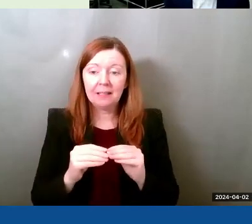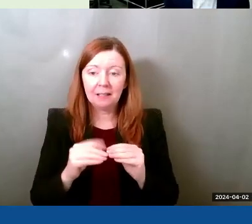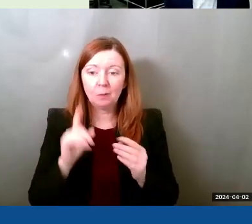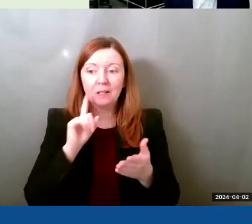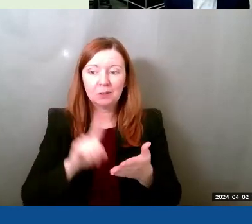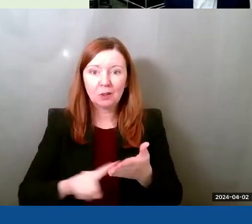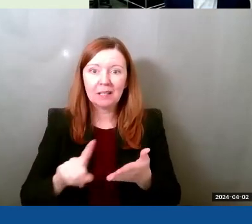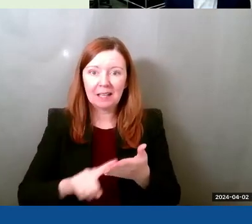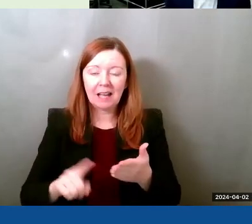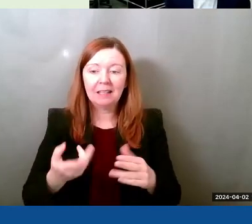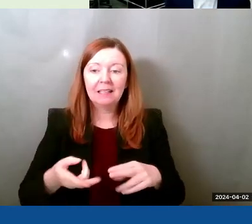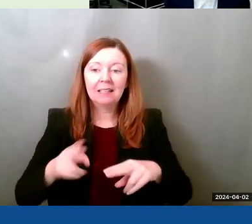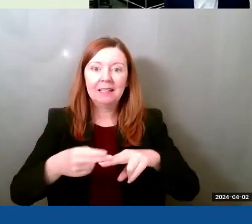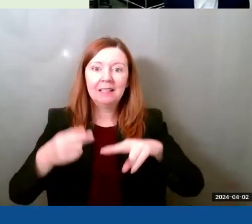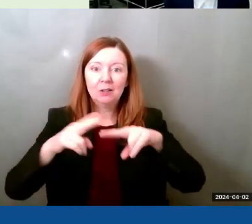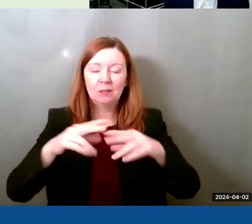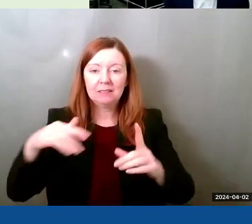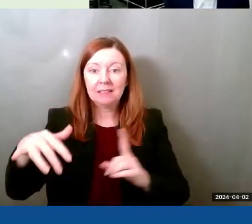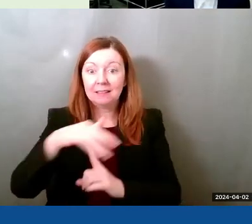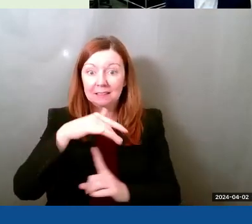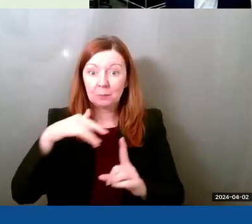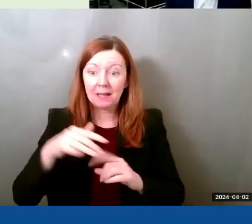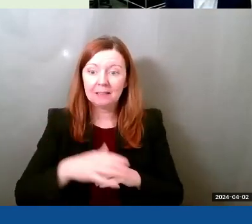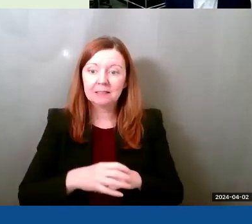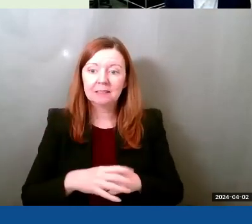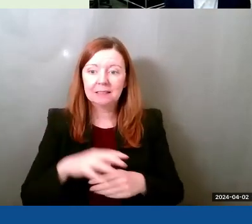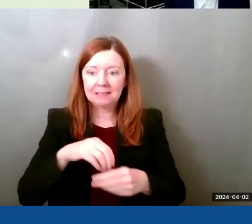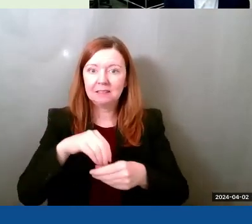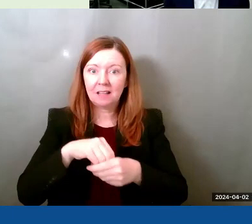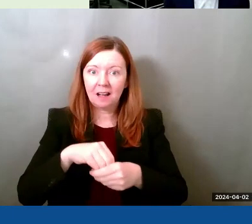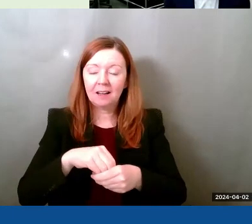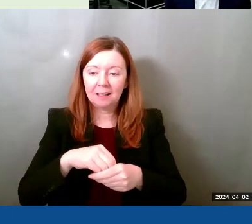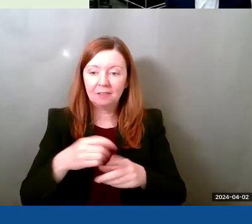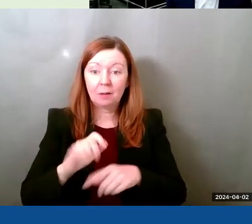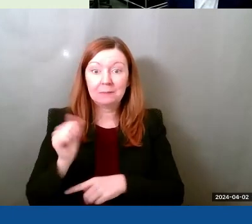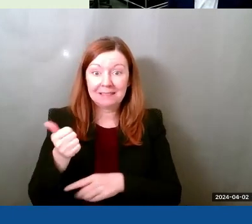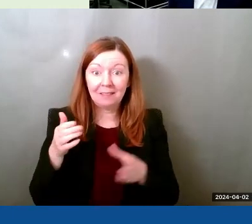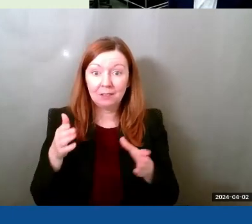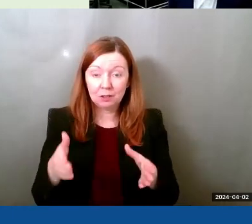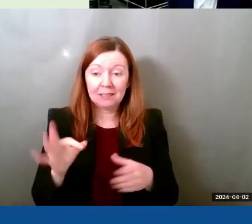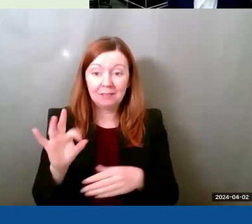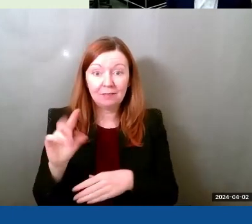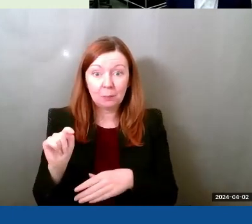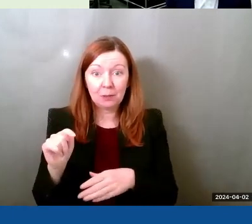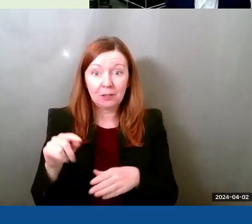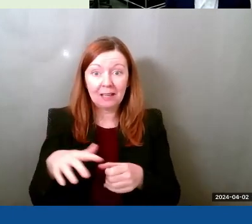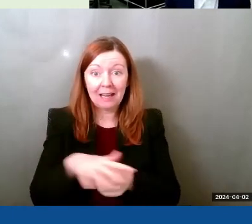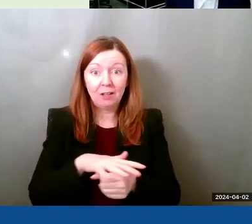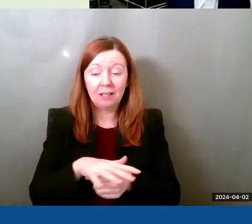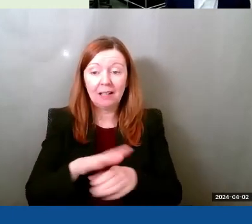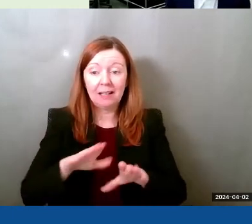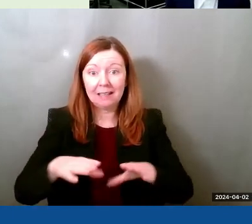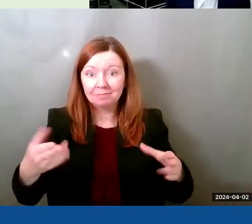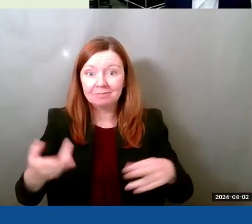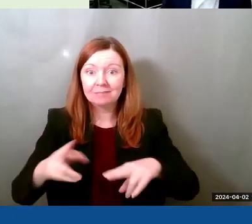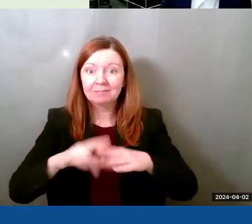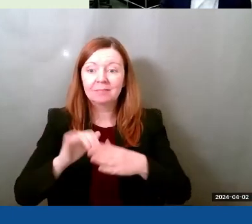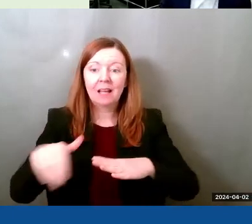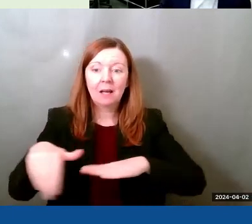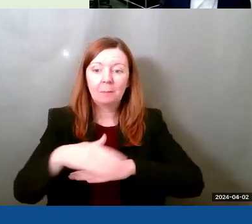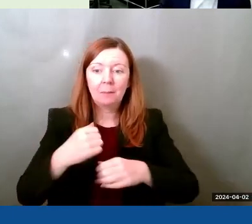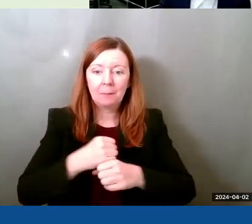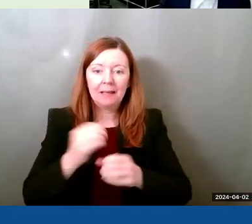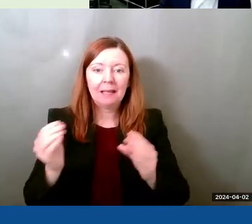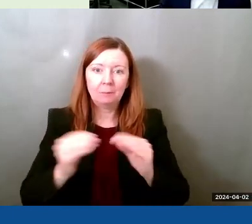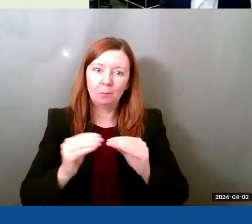looking at increasing the space, right inside off of the 10th Street in Filbert area and also in Market Street, and creating